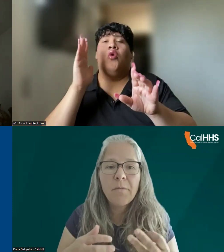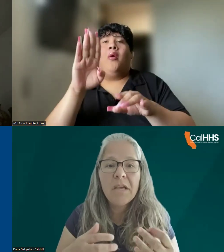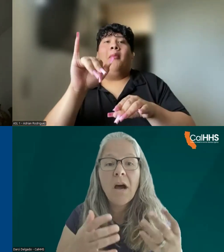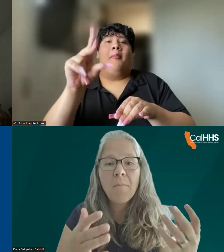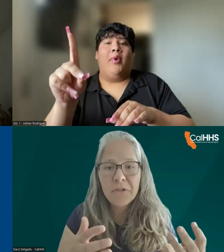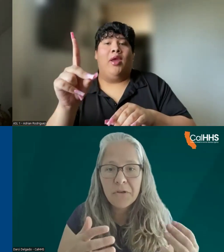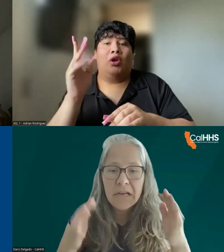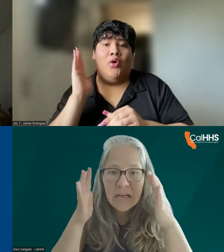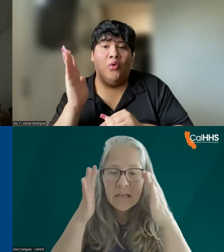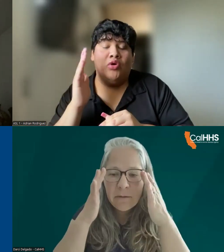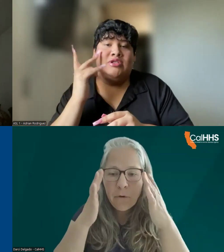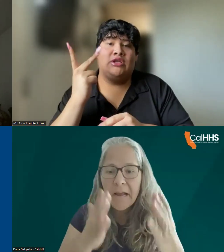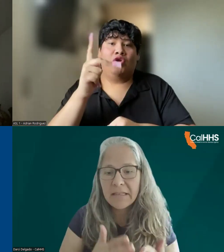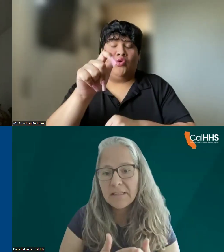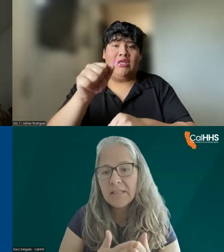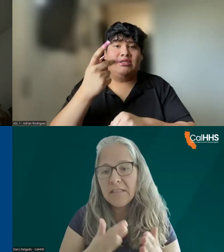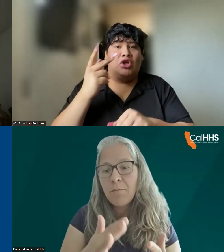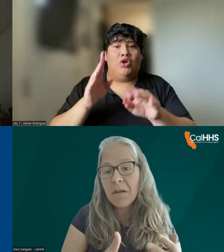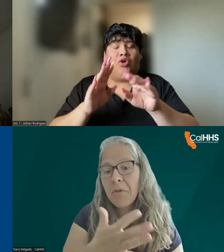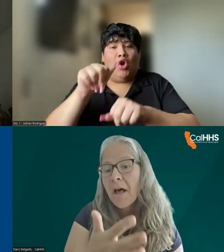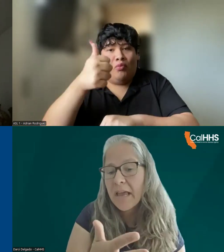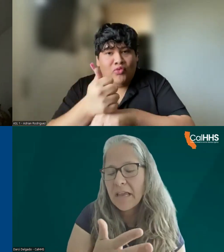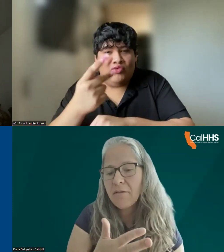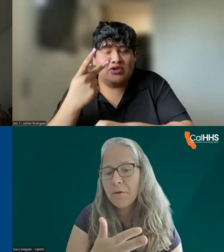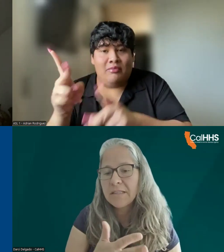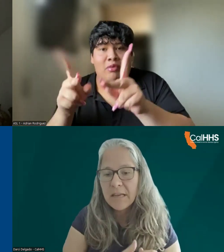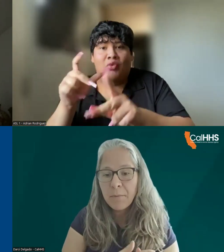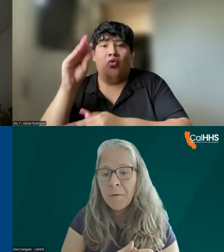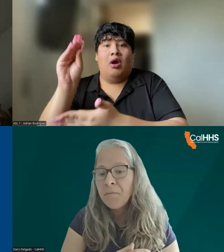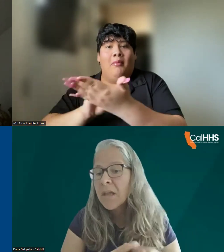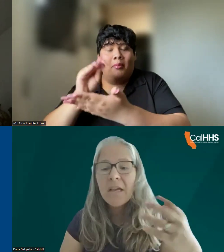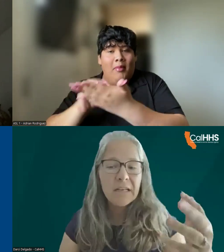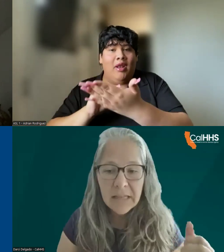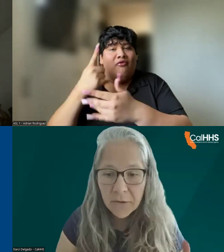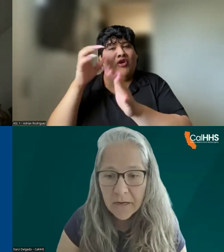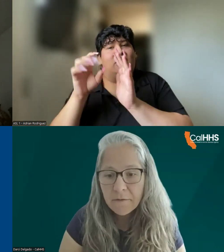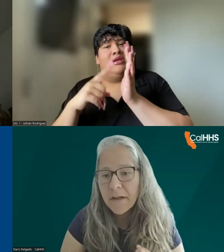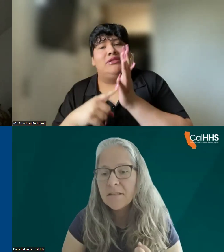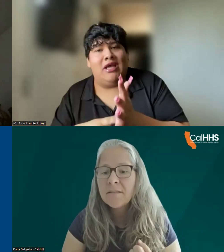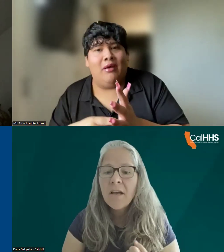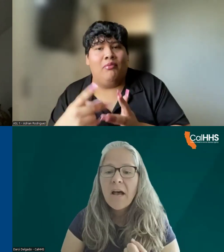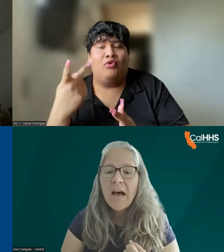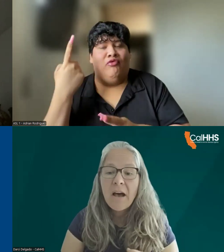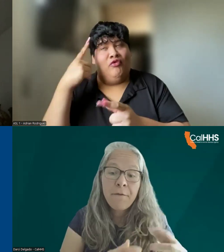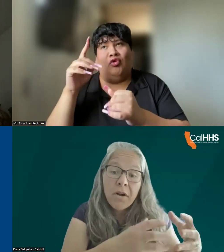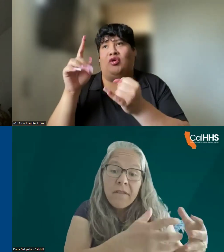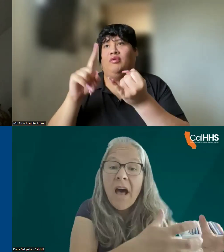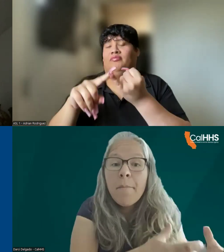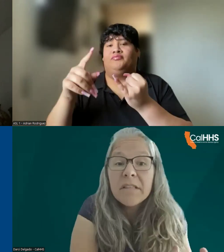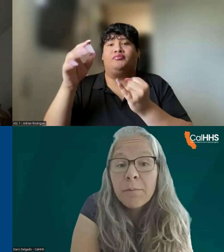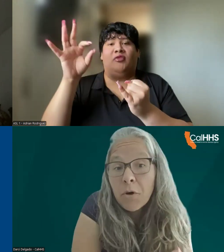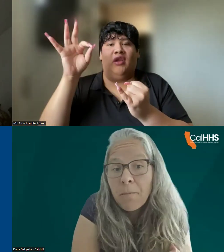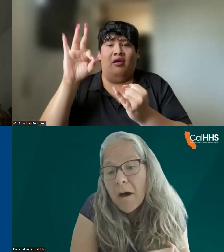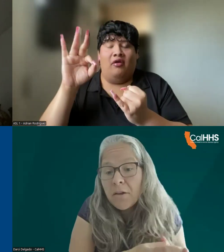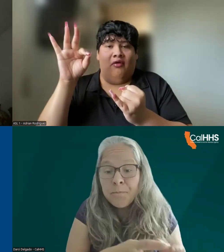there will be opportunities for entities to be applying in, for example, accelerator funds for the